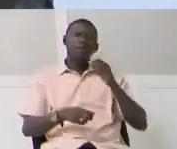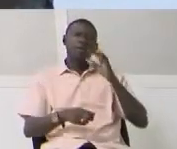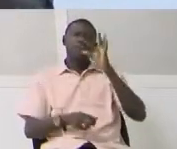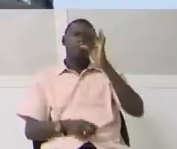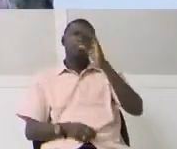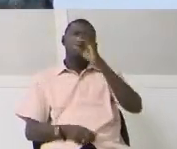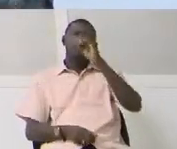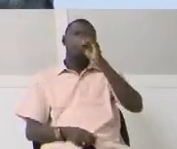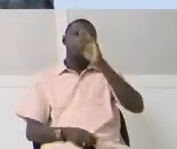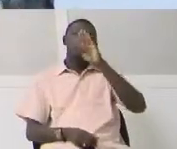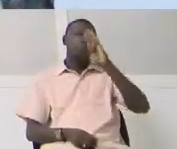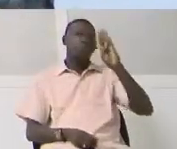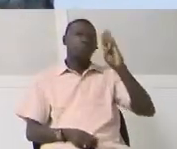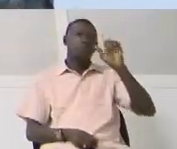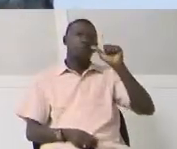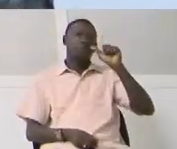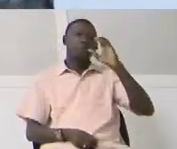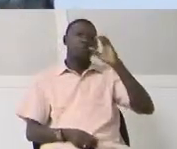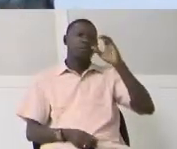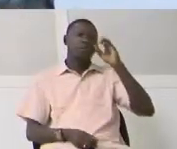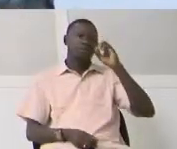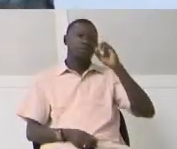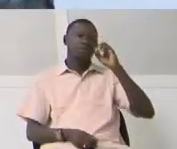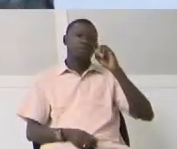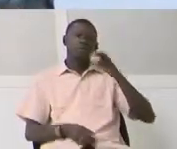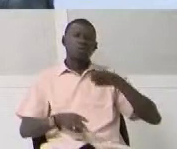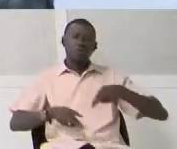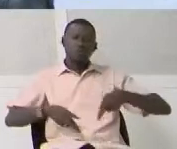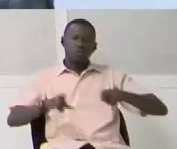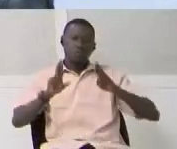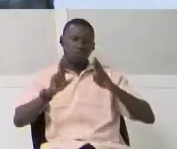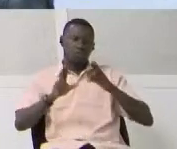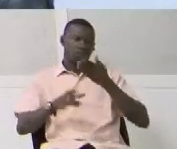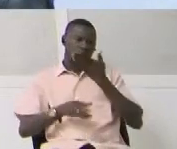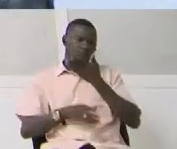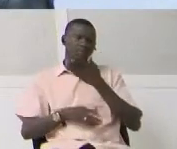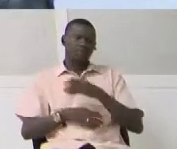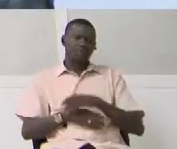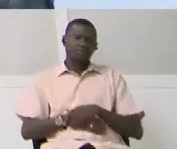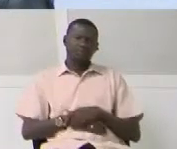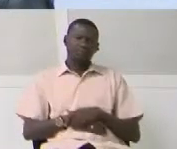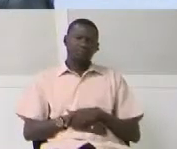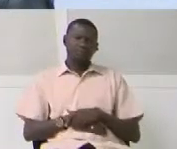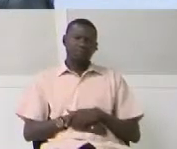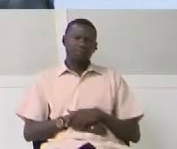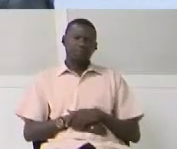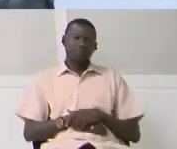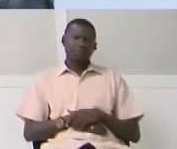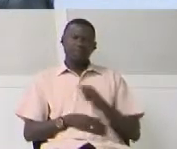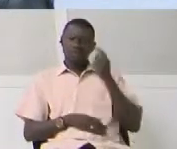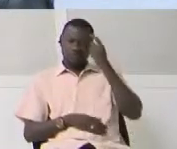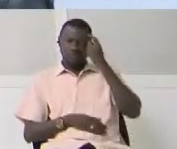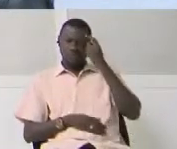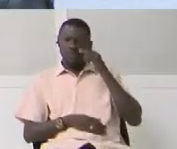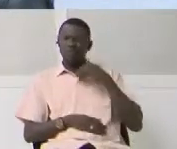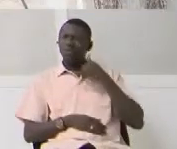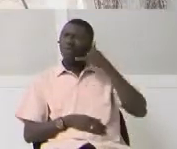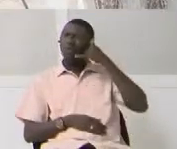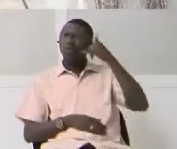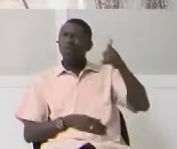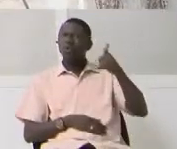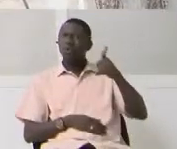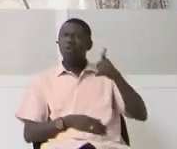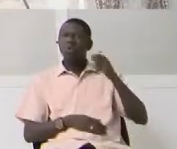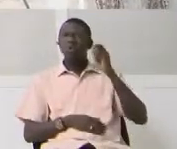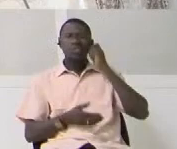More all that time, for I was on Secretary General and President of Affairs, Sol Samba. I think he called Sol Samba,